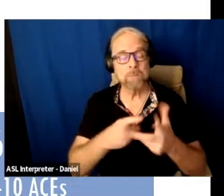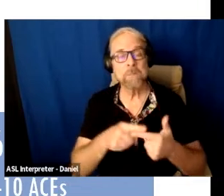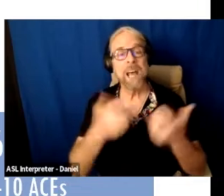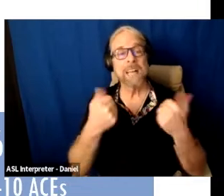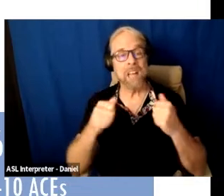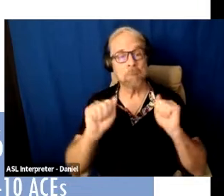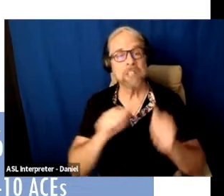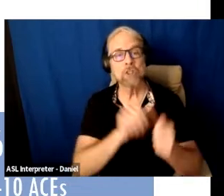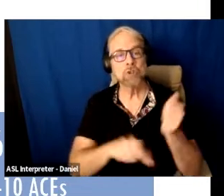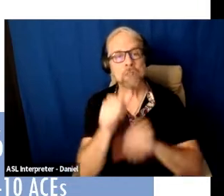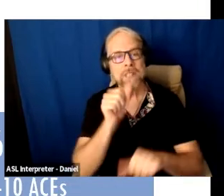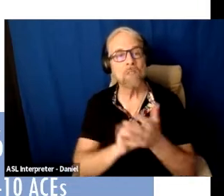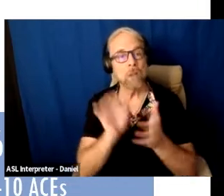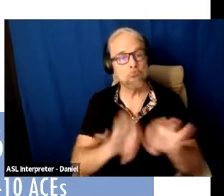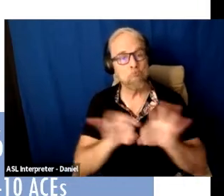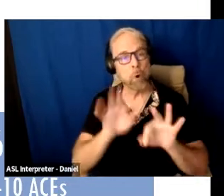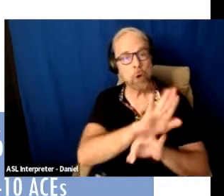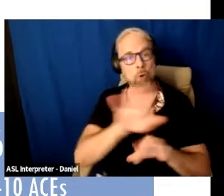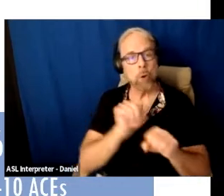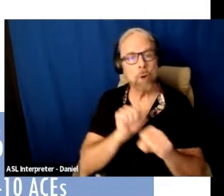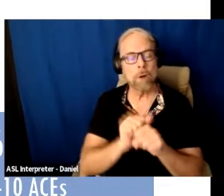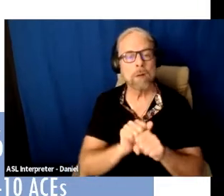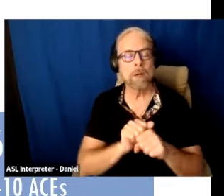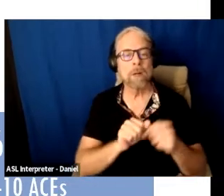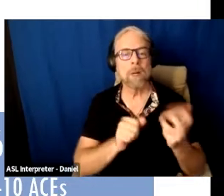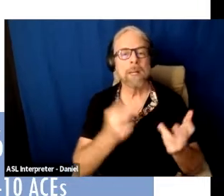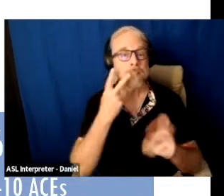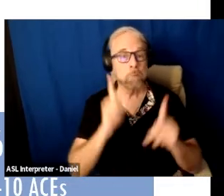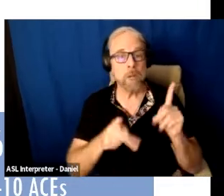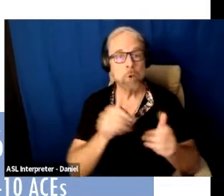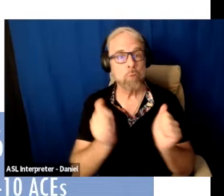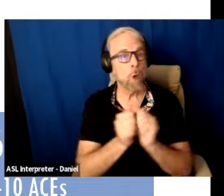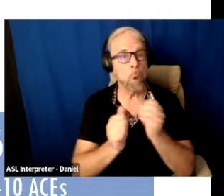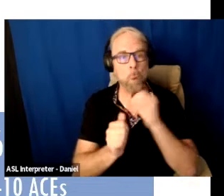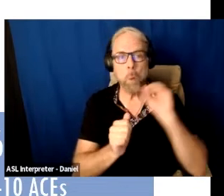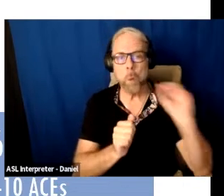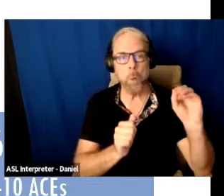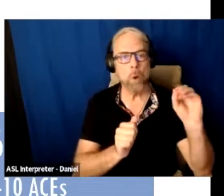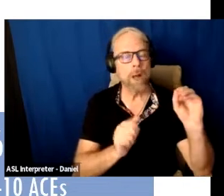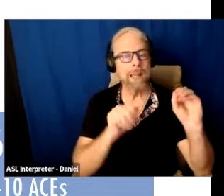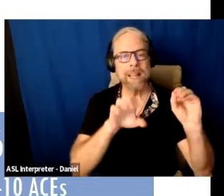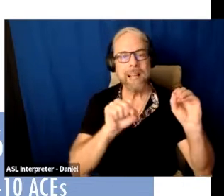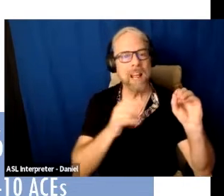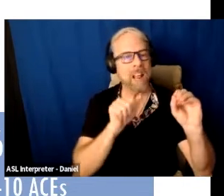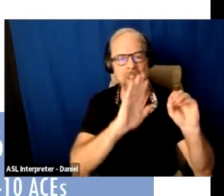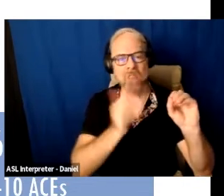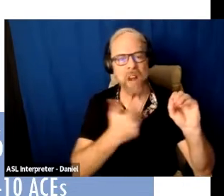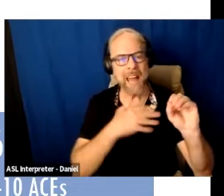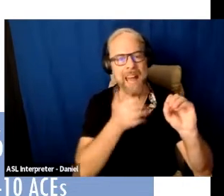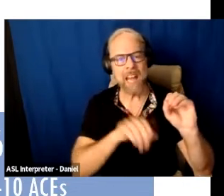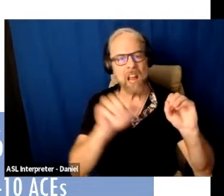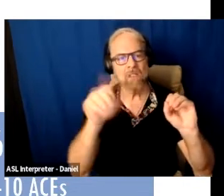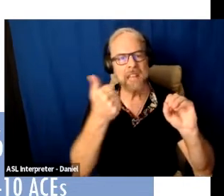you see among the people who have no ACEs, they've never had any of those 10 experiences, 1